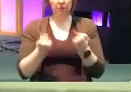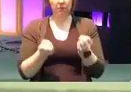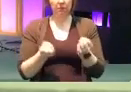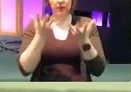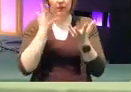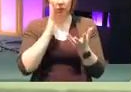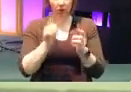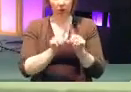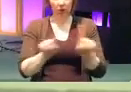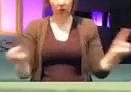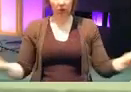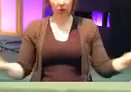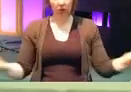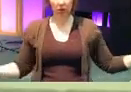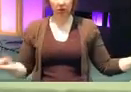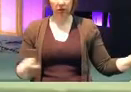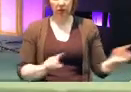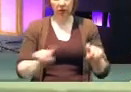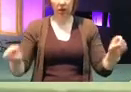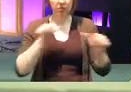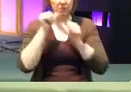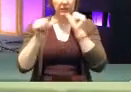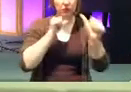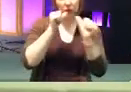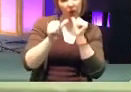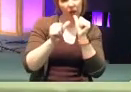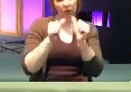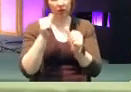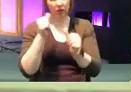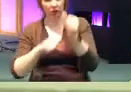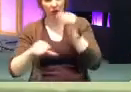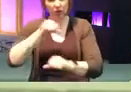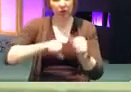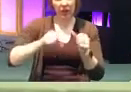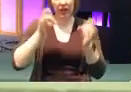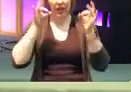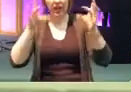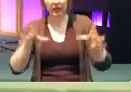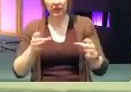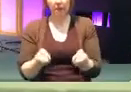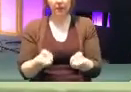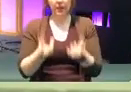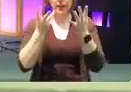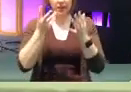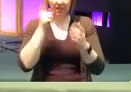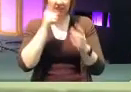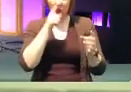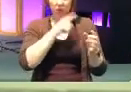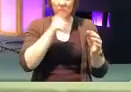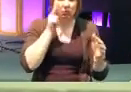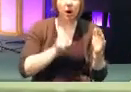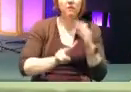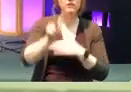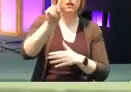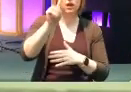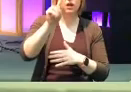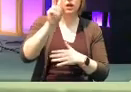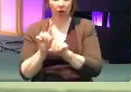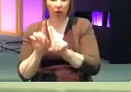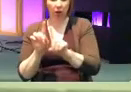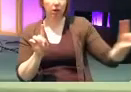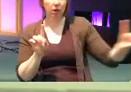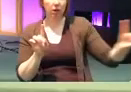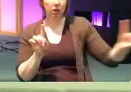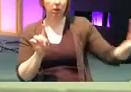away and betray one another and hate one another. And many false prophets will arise and lead many astray. And